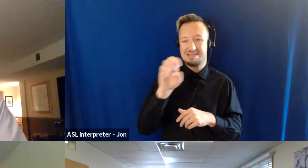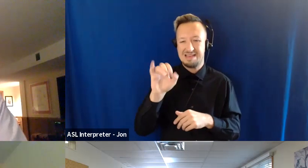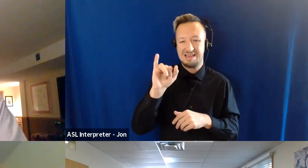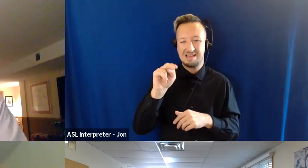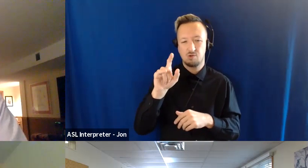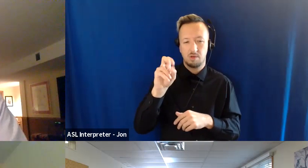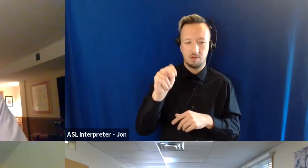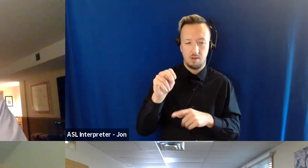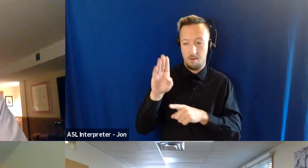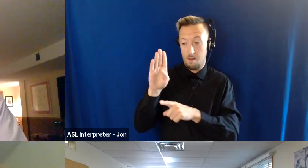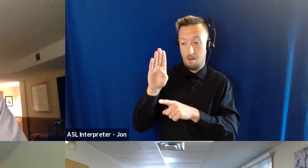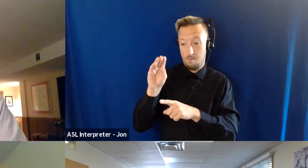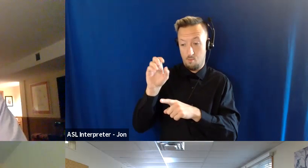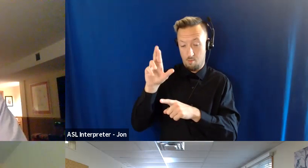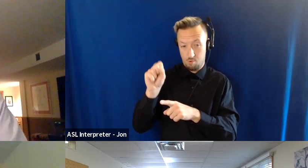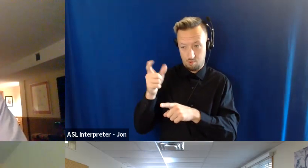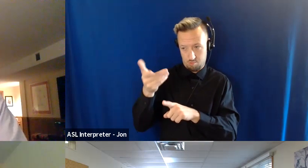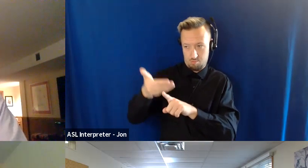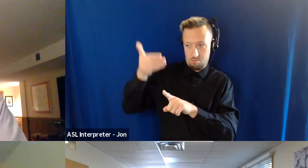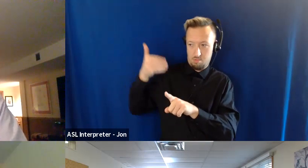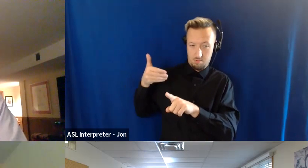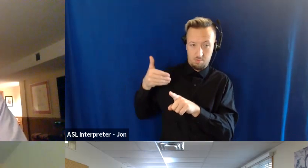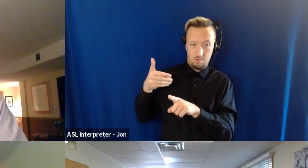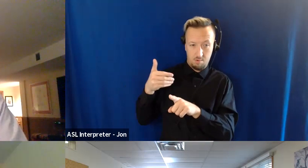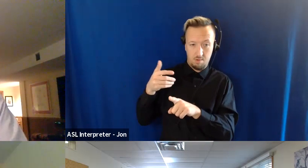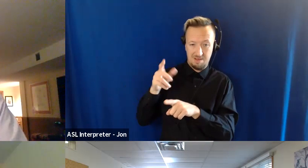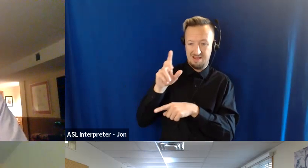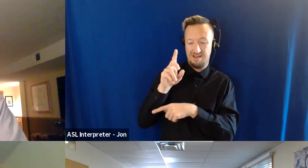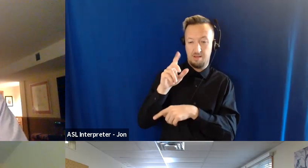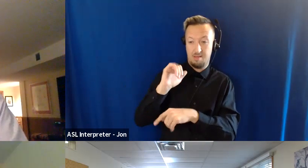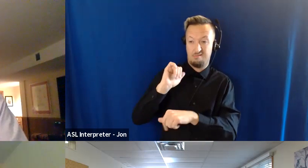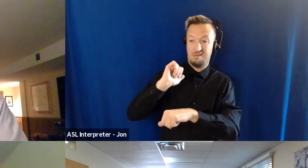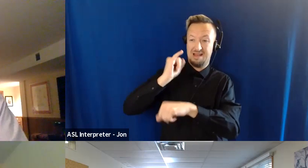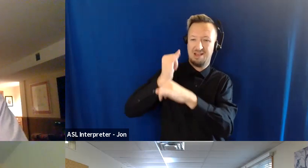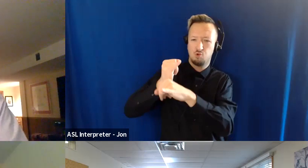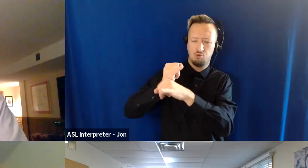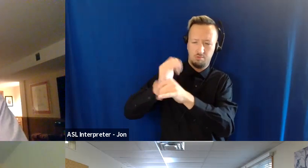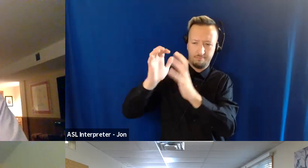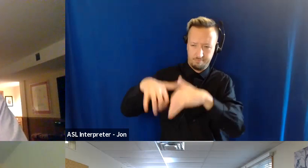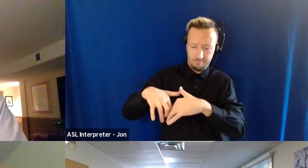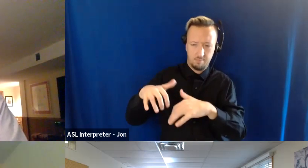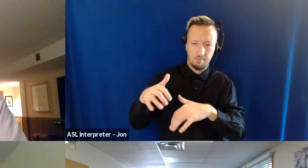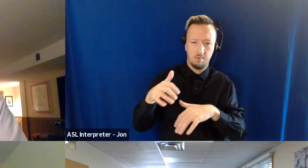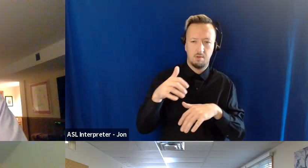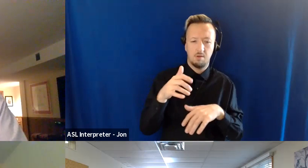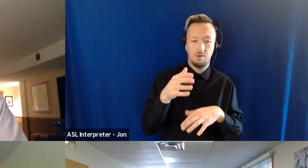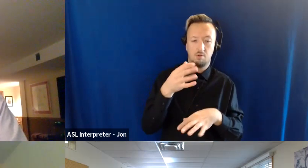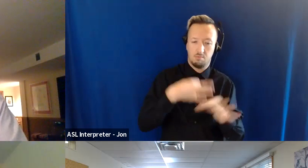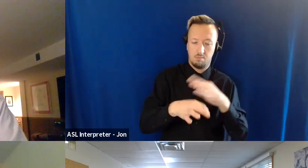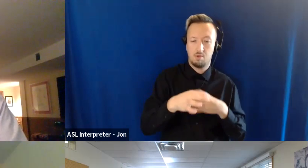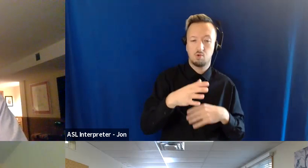my boomer forebearers, the deinstitutionalization during my